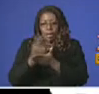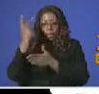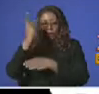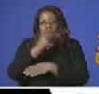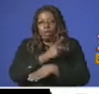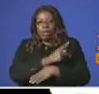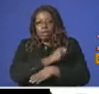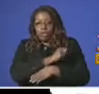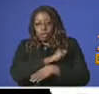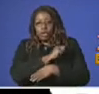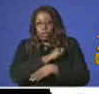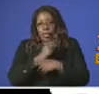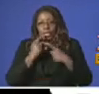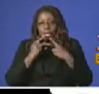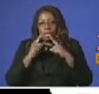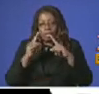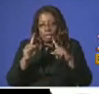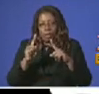Turnquest, made this announcement